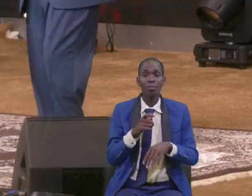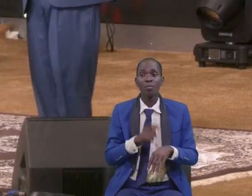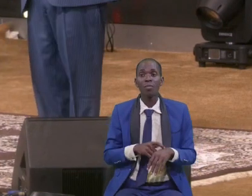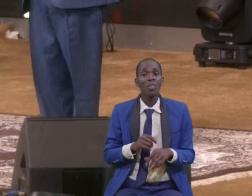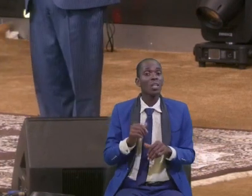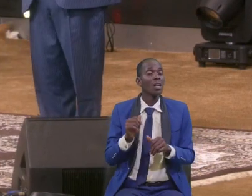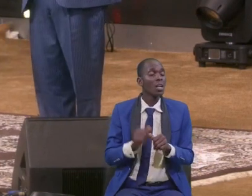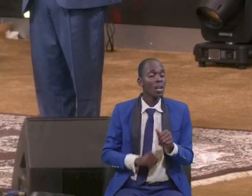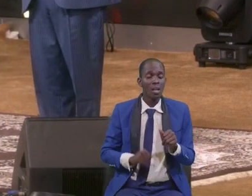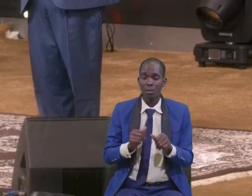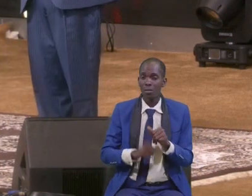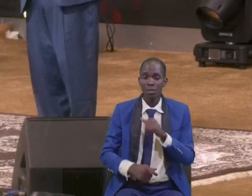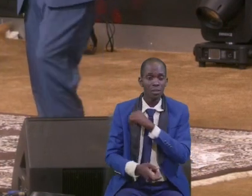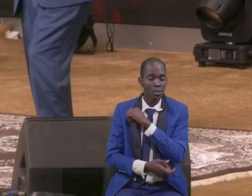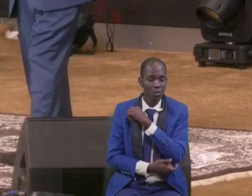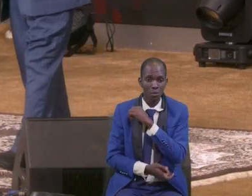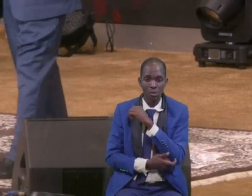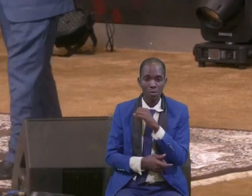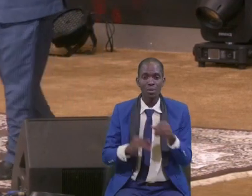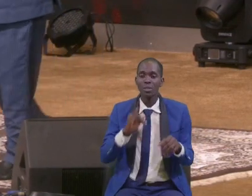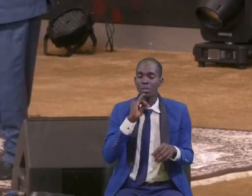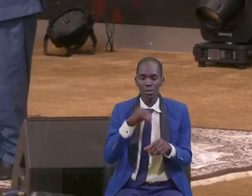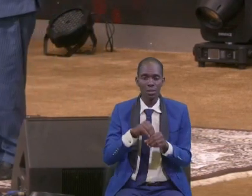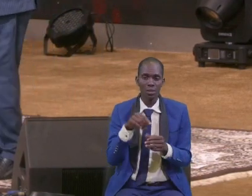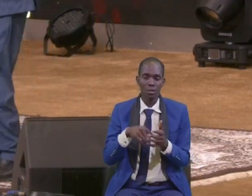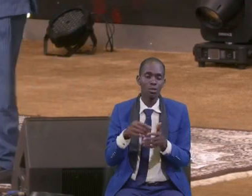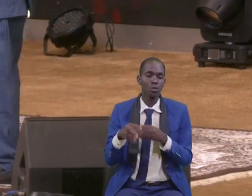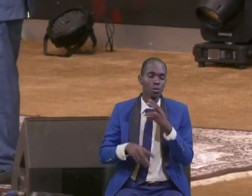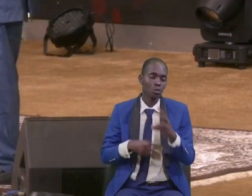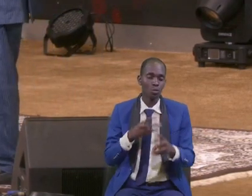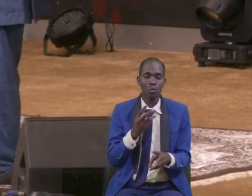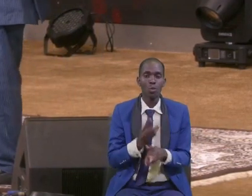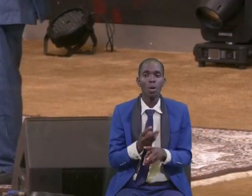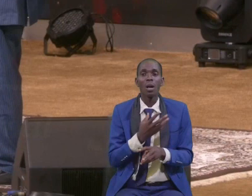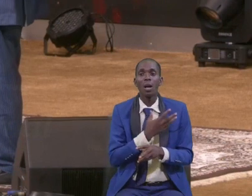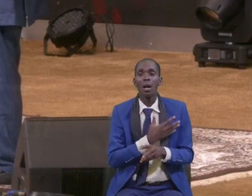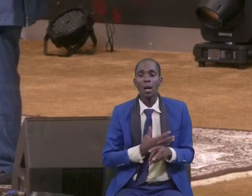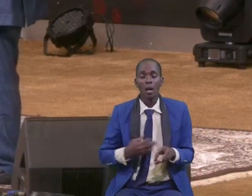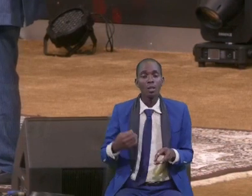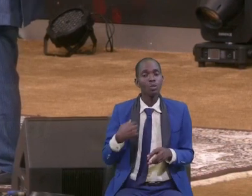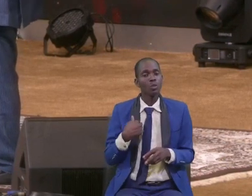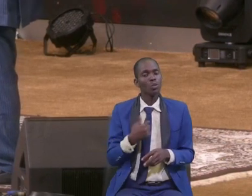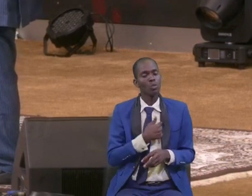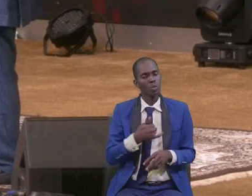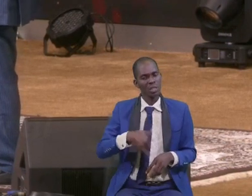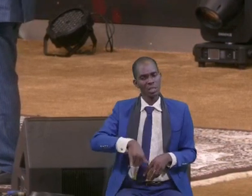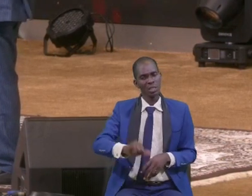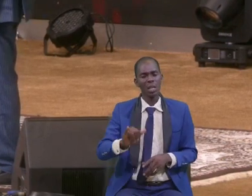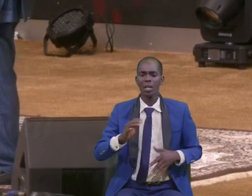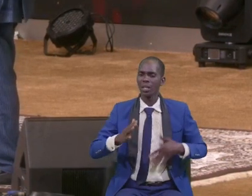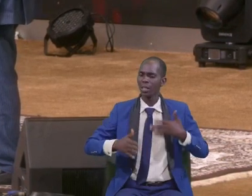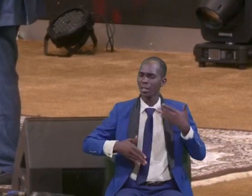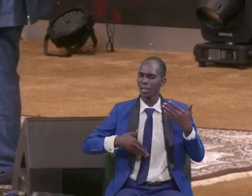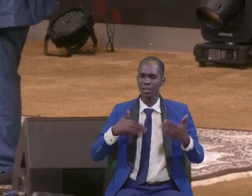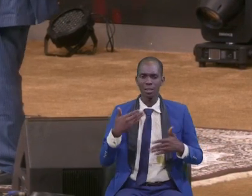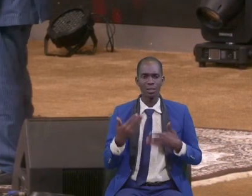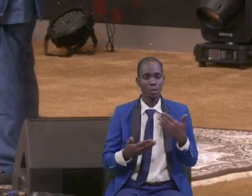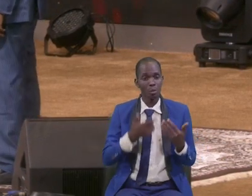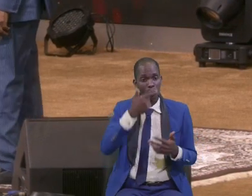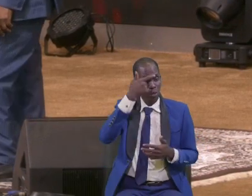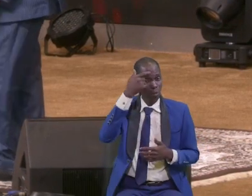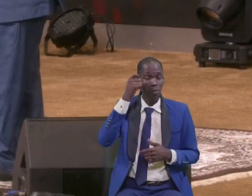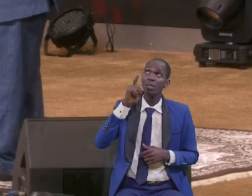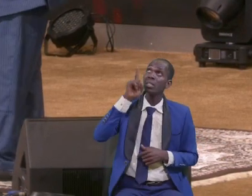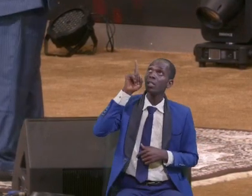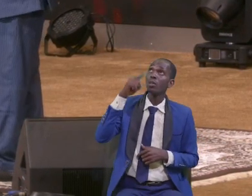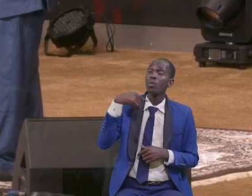its temptation, its trouble, and its trial. And yet we rejoice in the fact that He who made